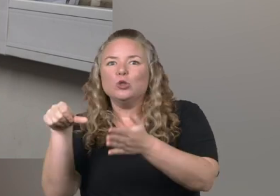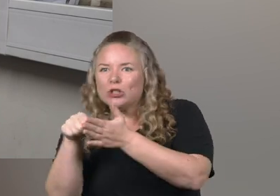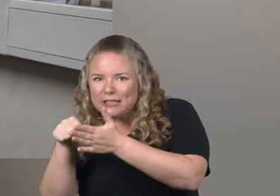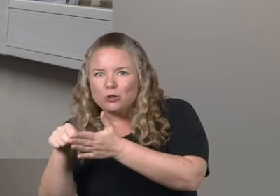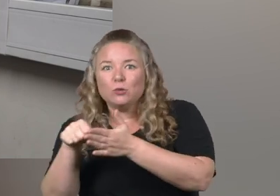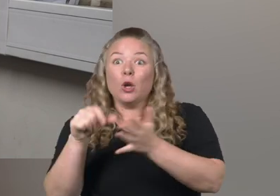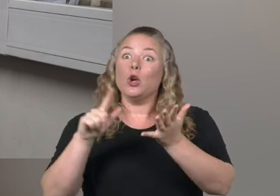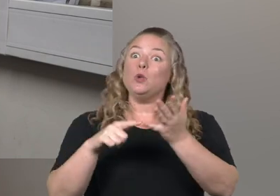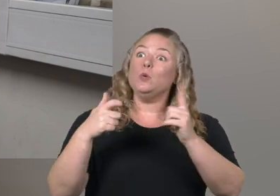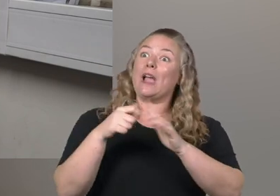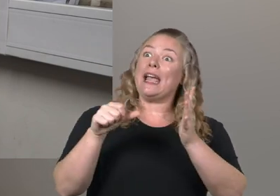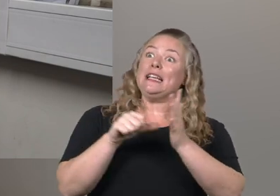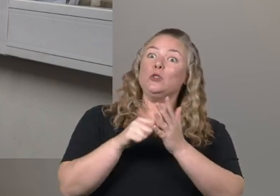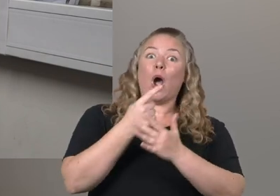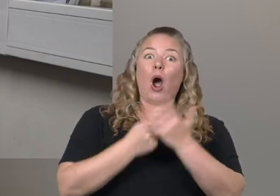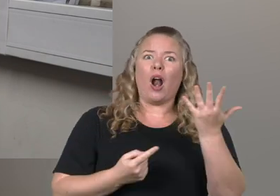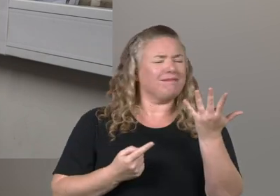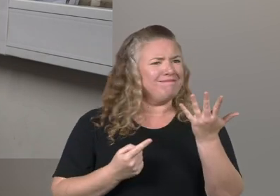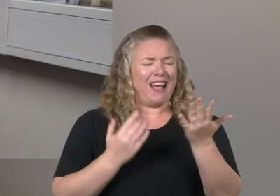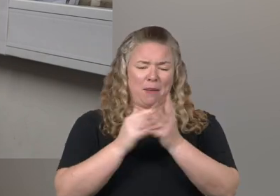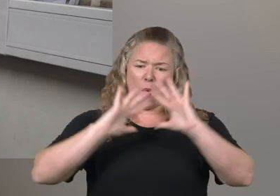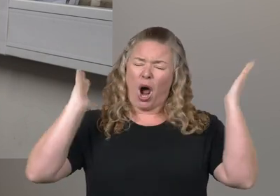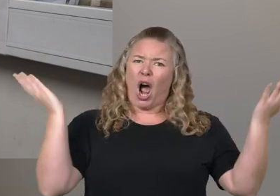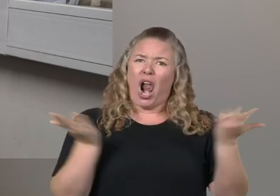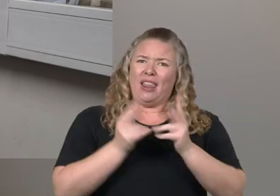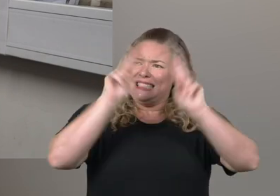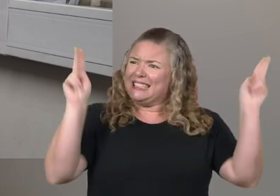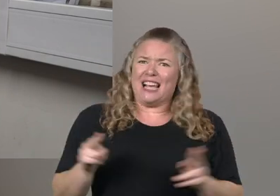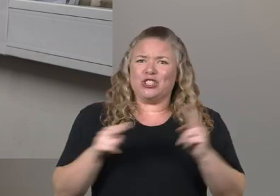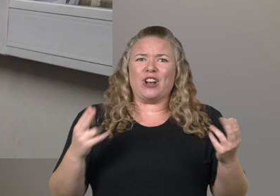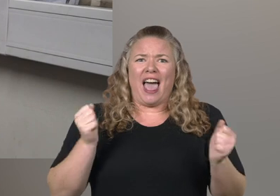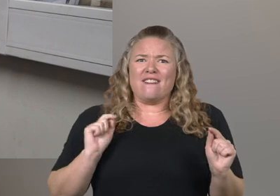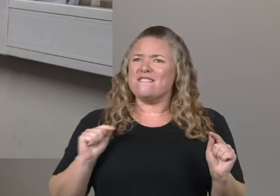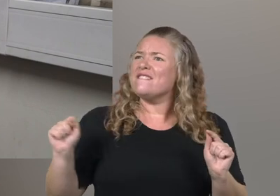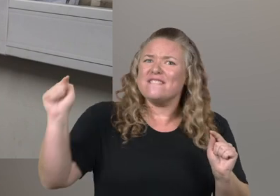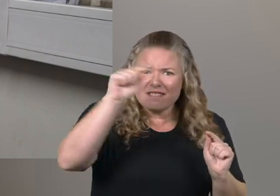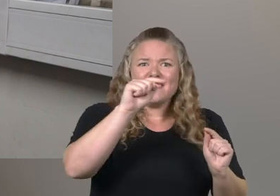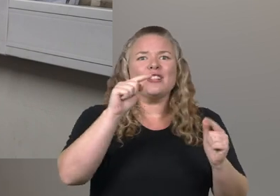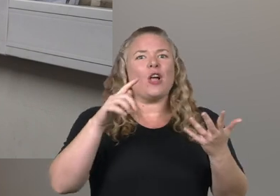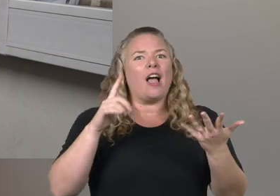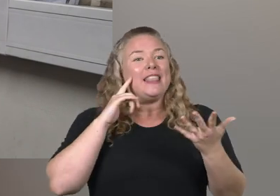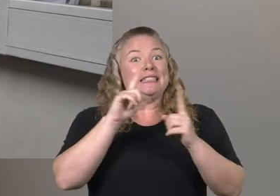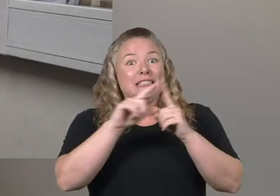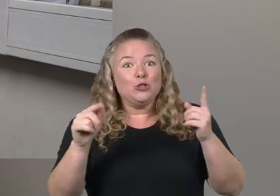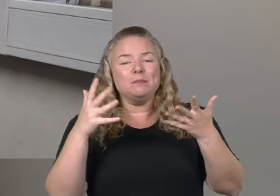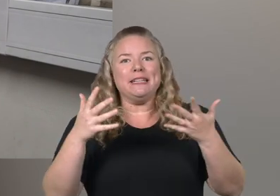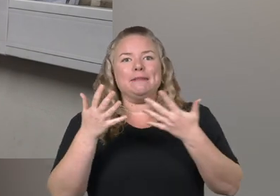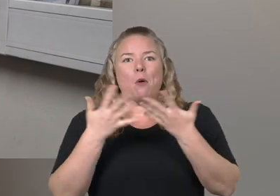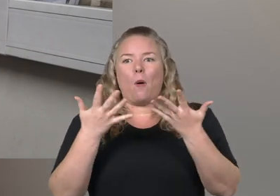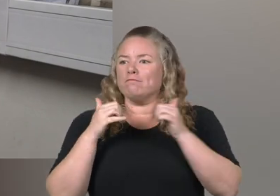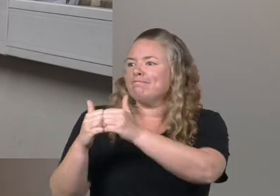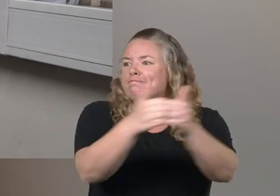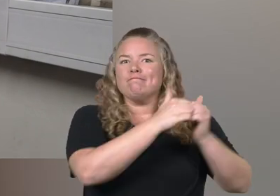those inclusion issues, they're not UK, they're international issues. And so I think there's much more of that sort of sense of solidarity